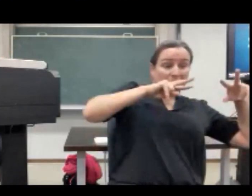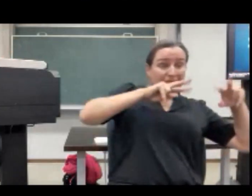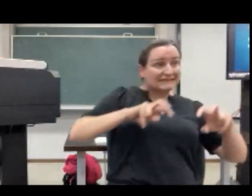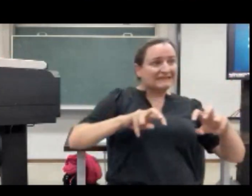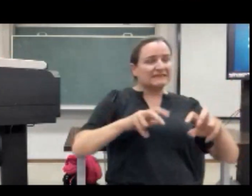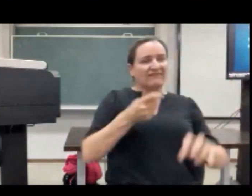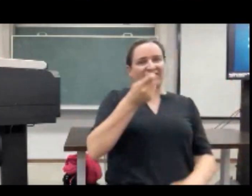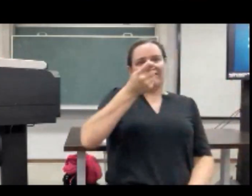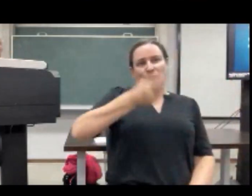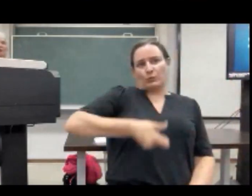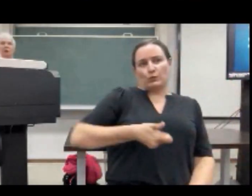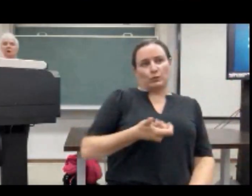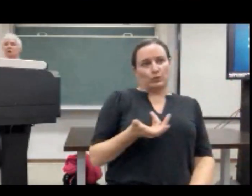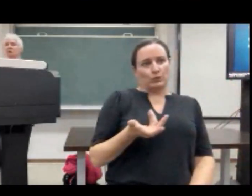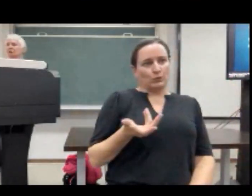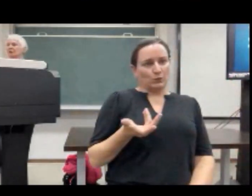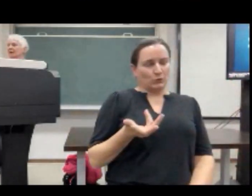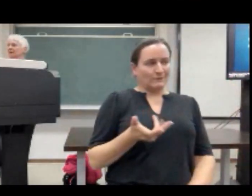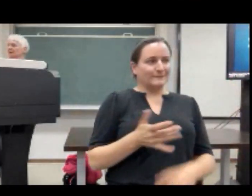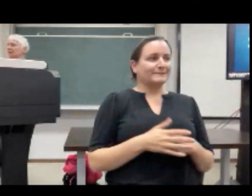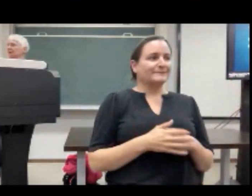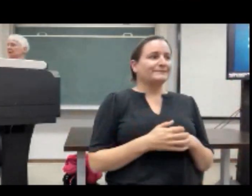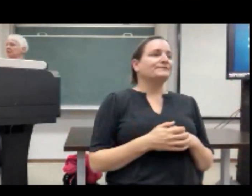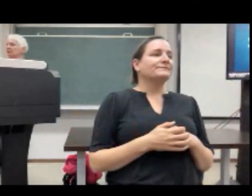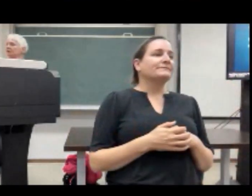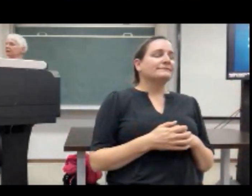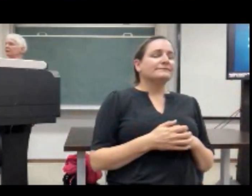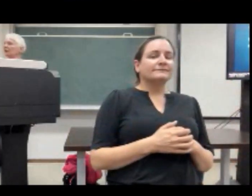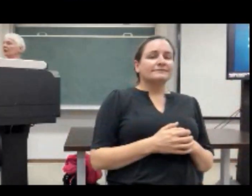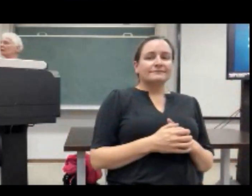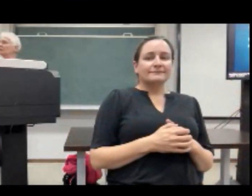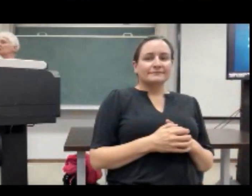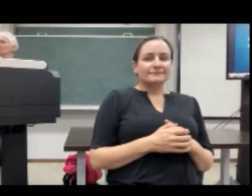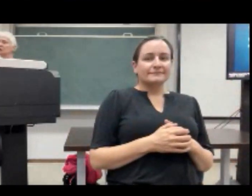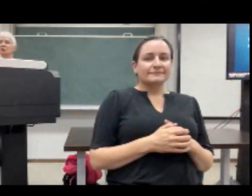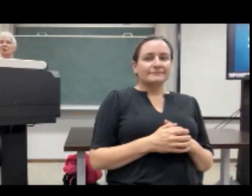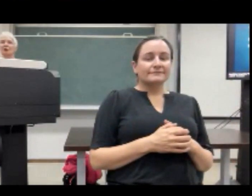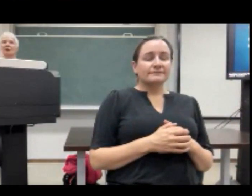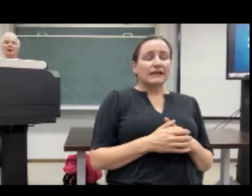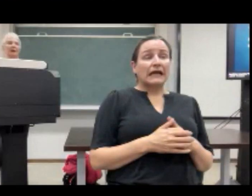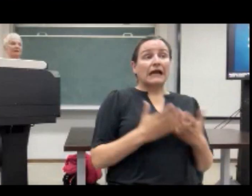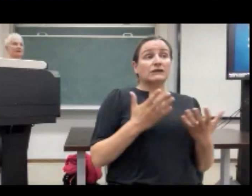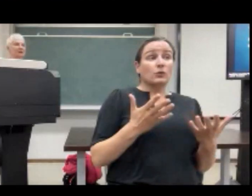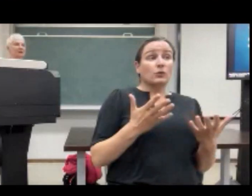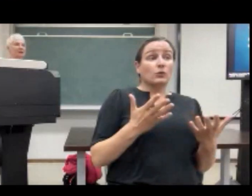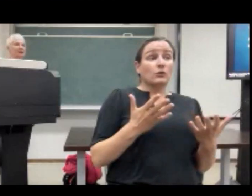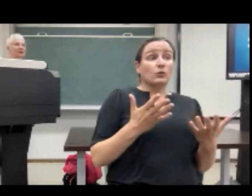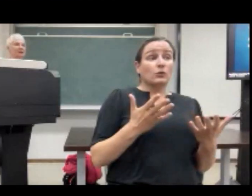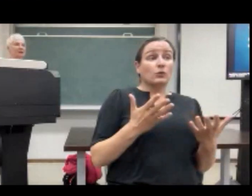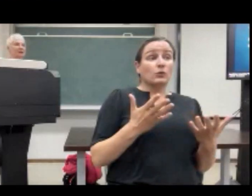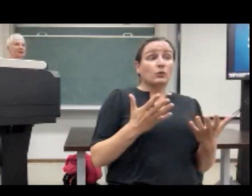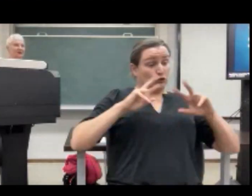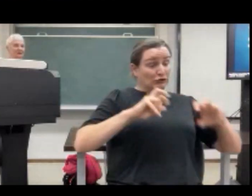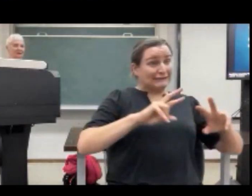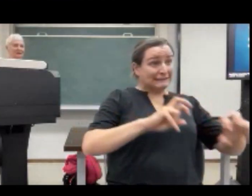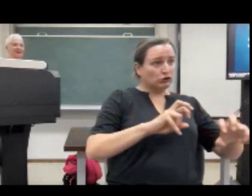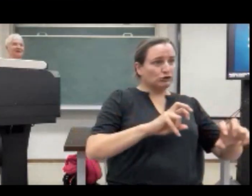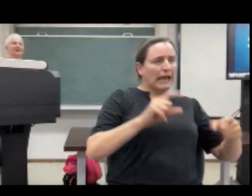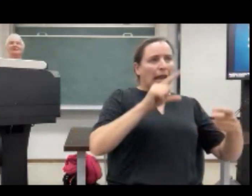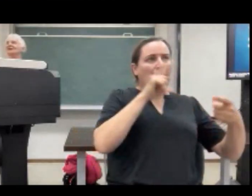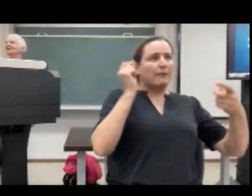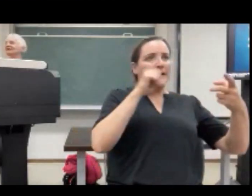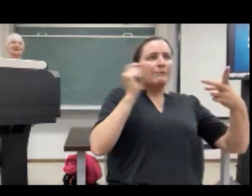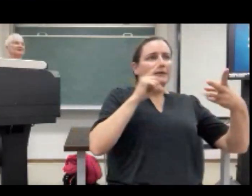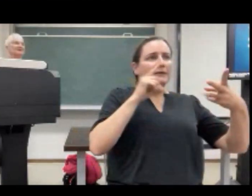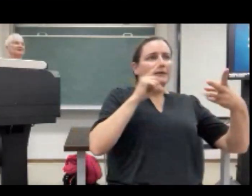I'm not going to name pieces of research in the slides for the benefit of the interpreters,